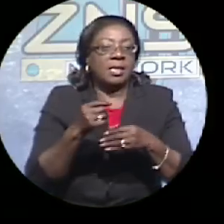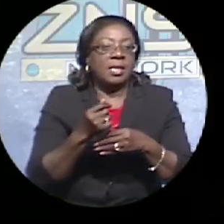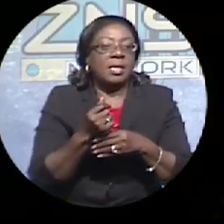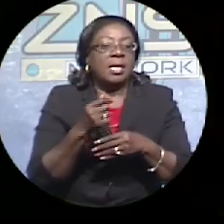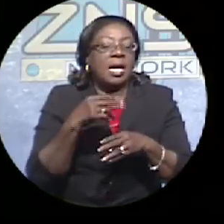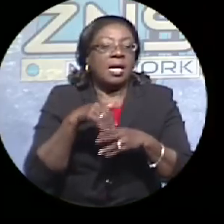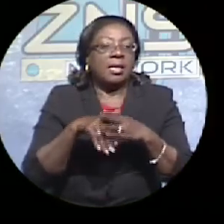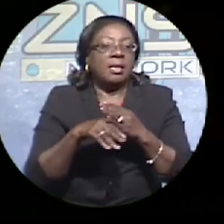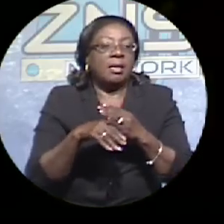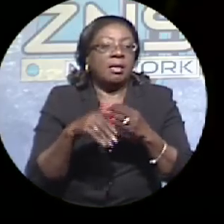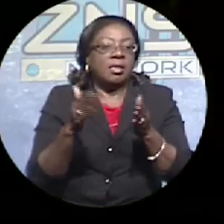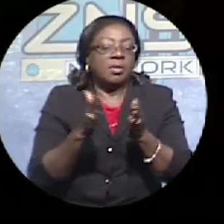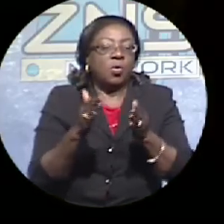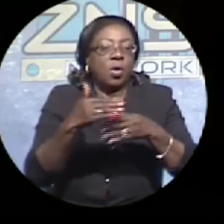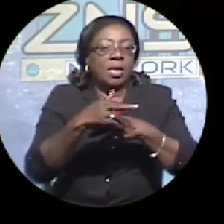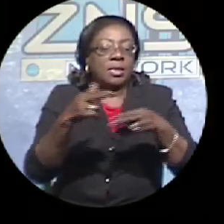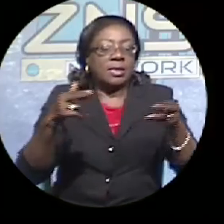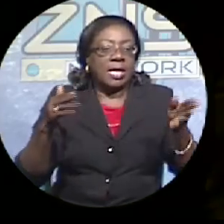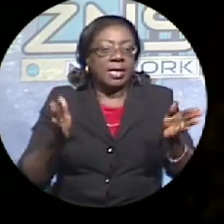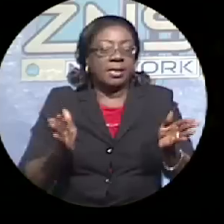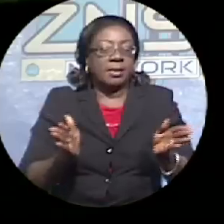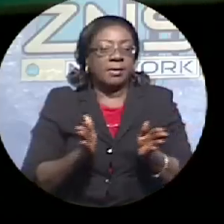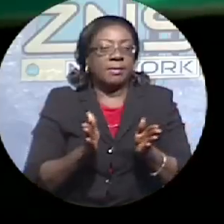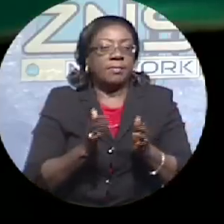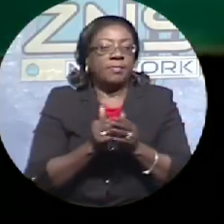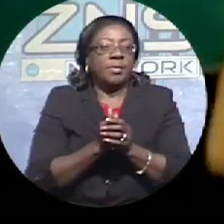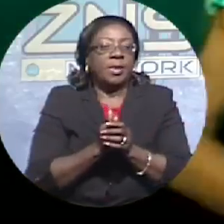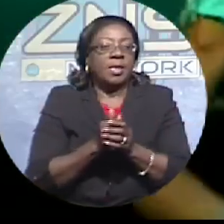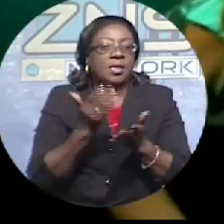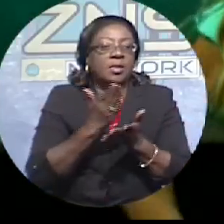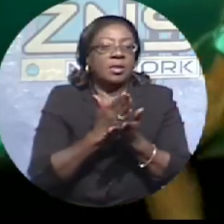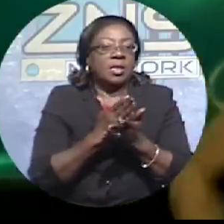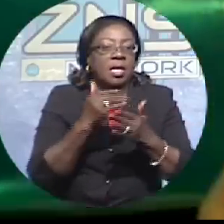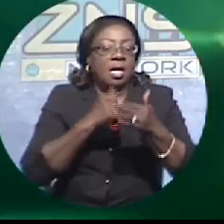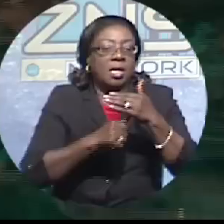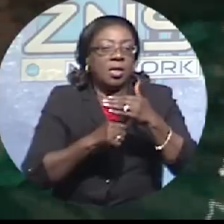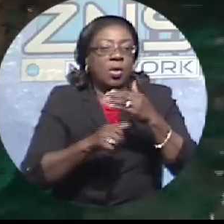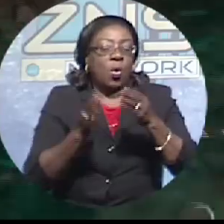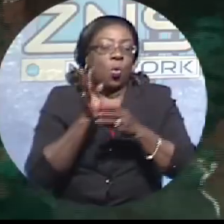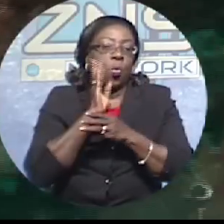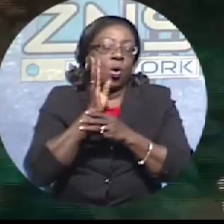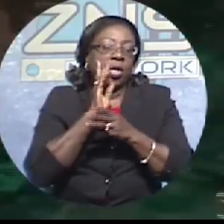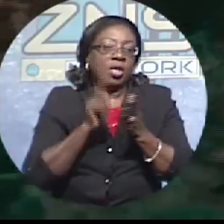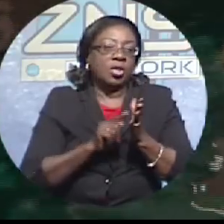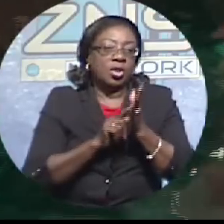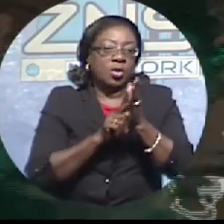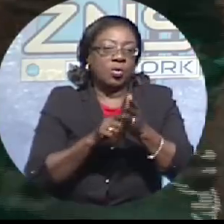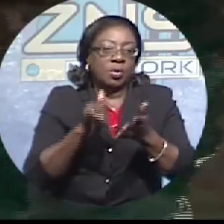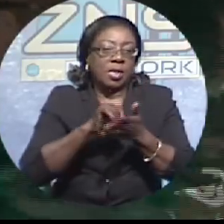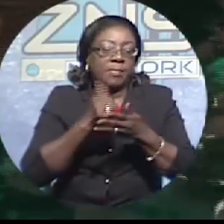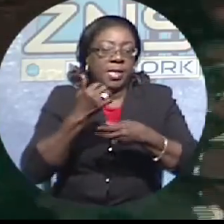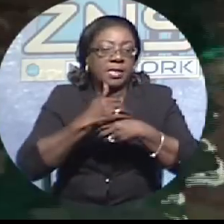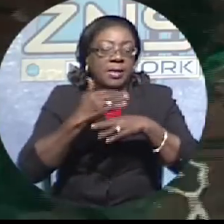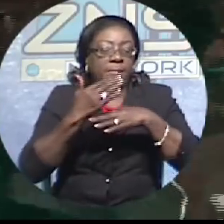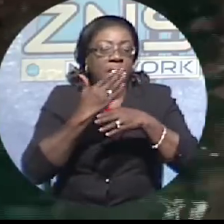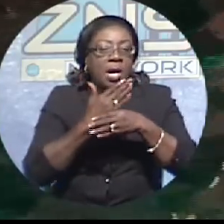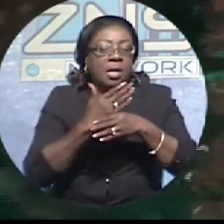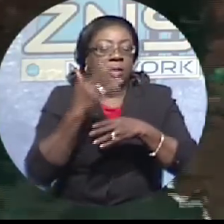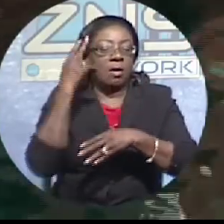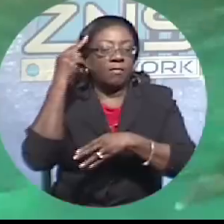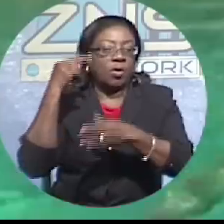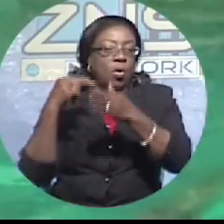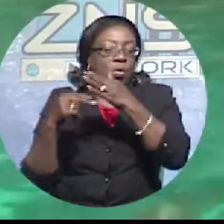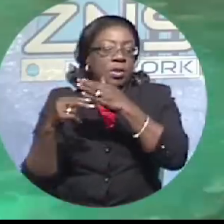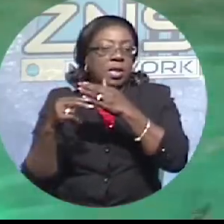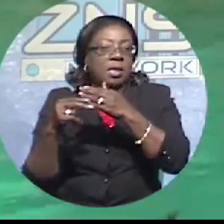underwater features are a part of the mystique that makes up the Atlantis Resort and lures visitors from all over the world. Hepburn says